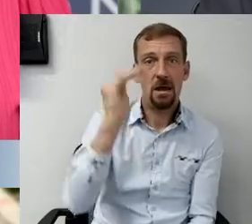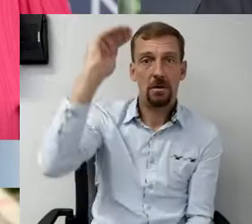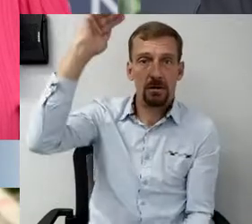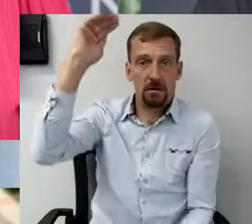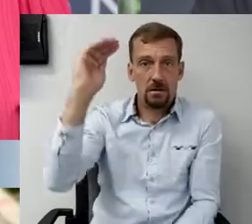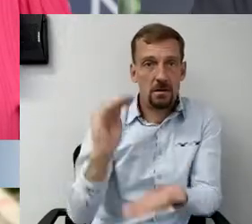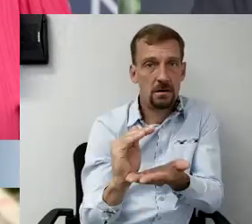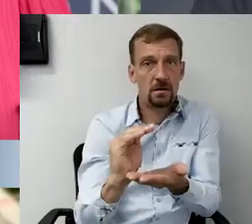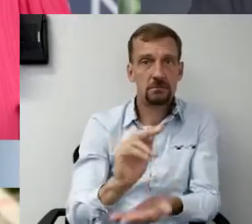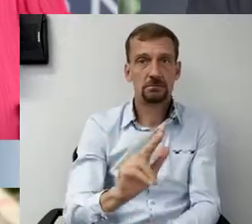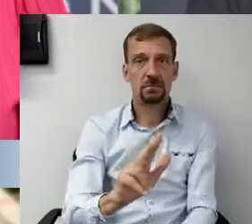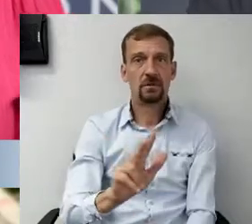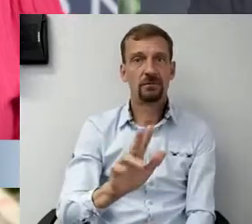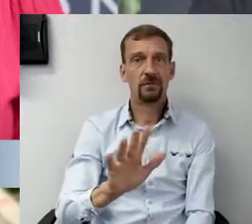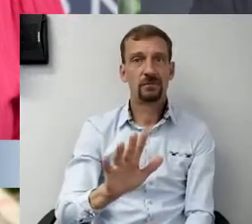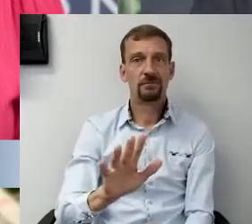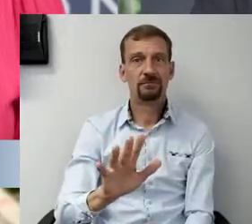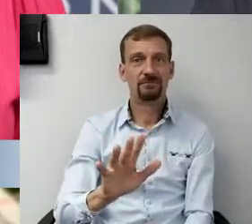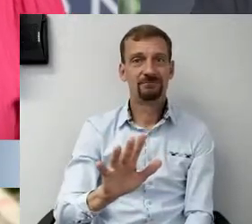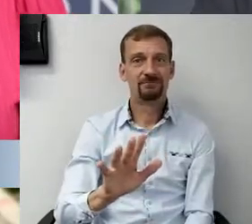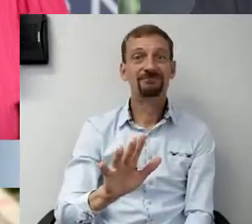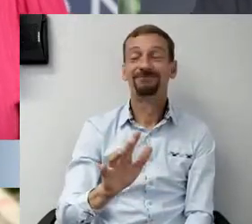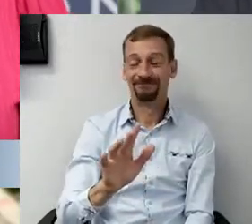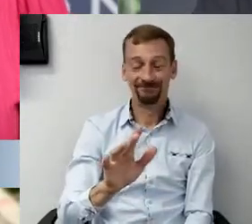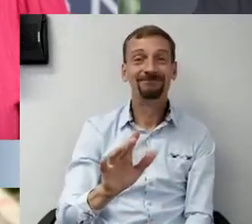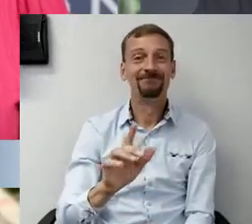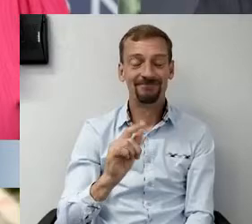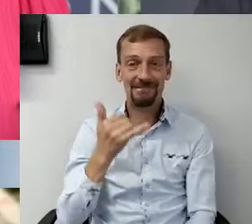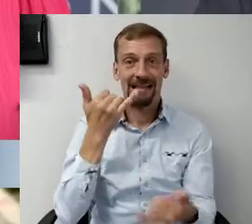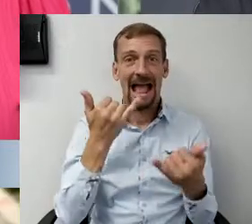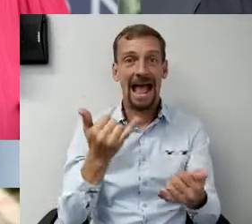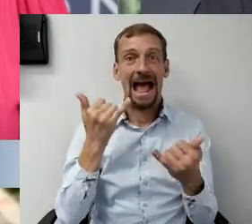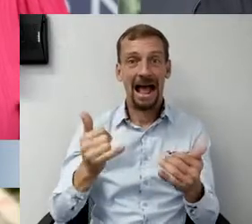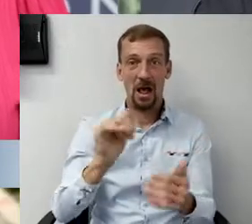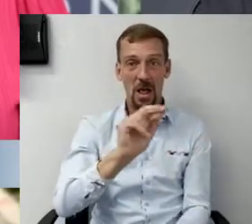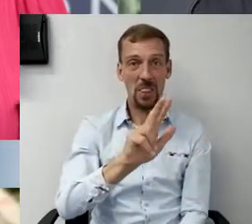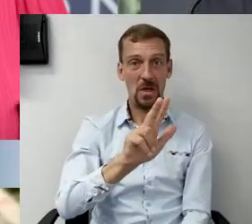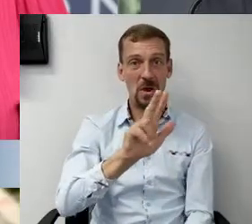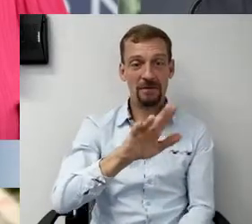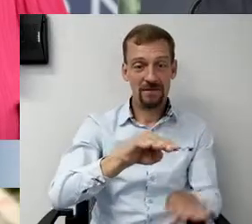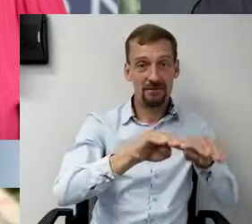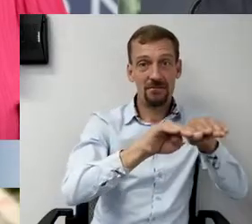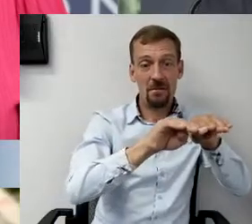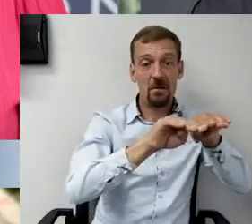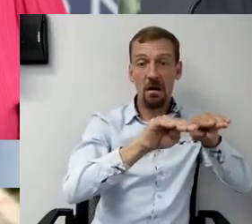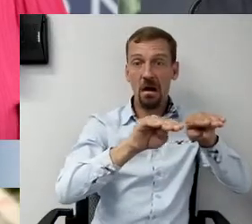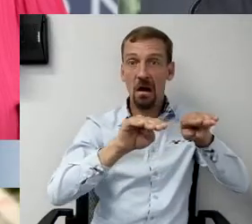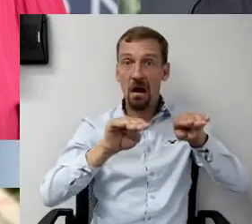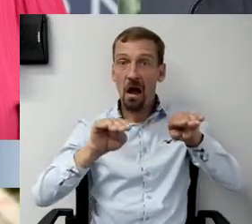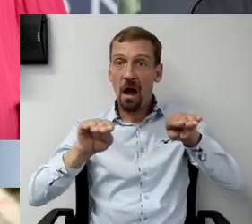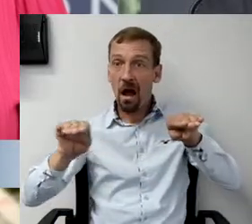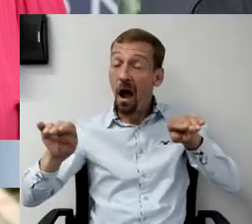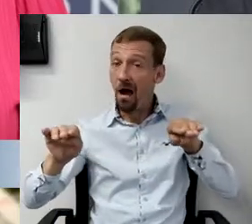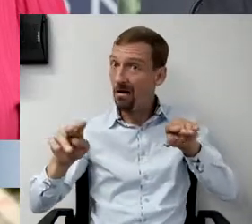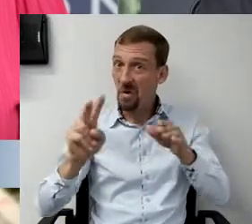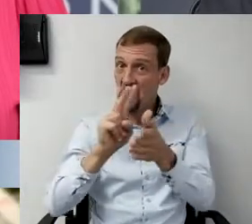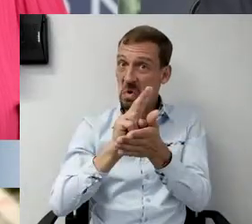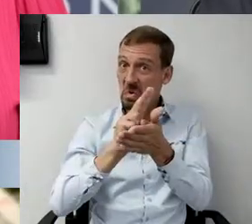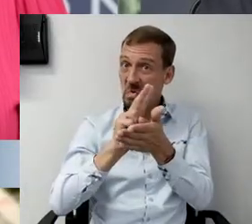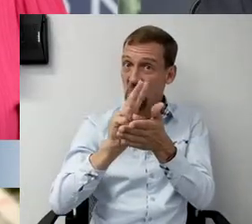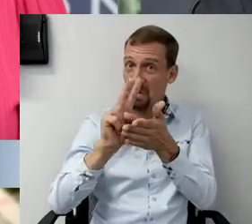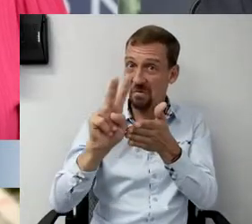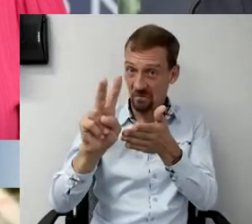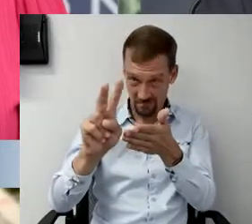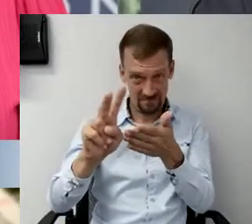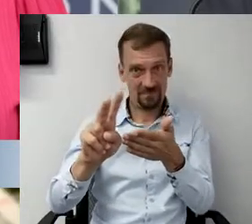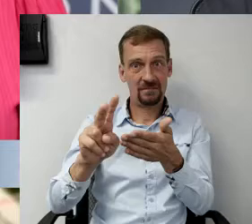morning we're at 35. And we've been staying pretty much at 35 for at least a couple weeks. Feels